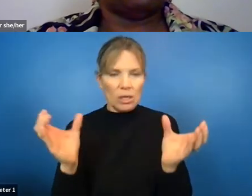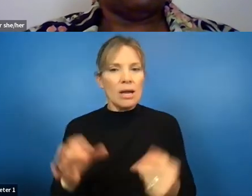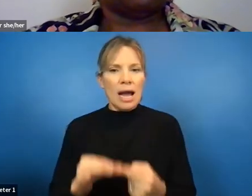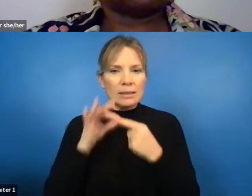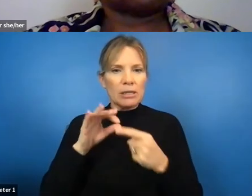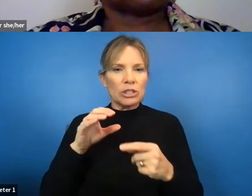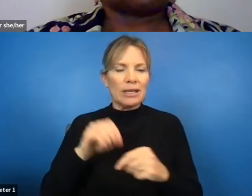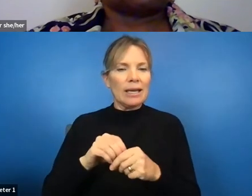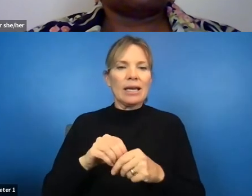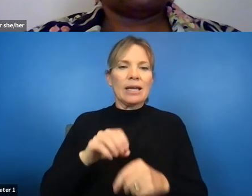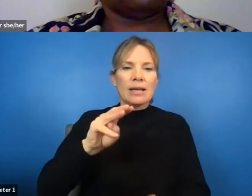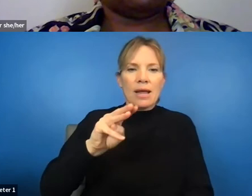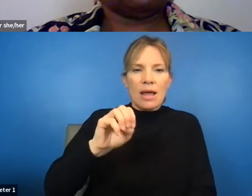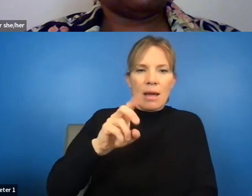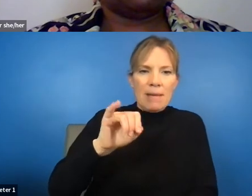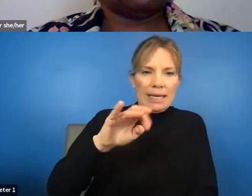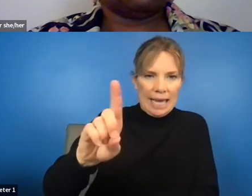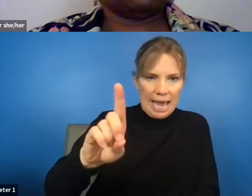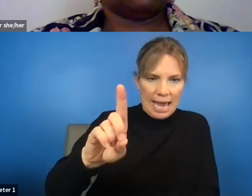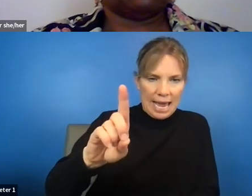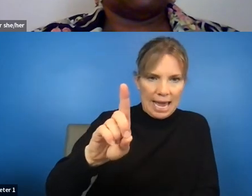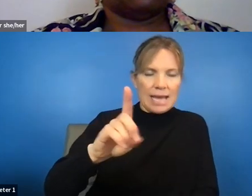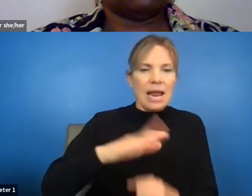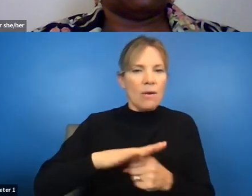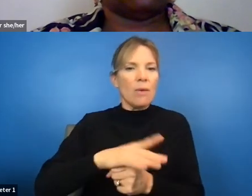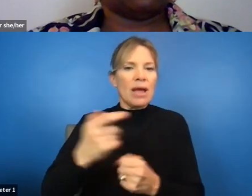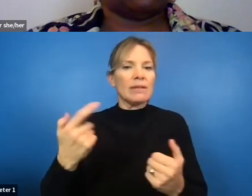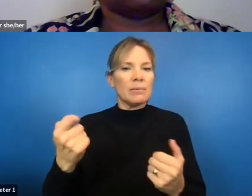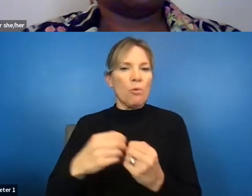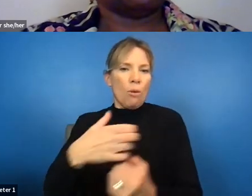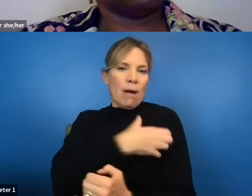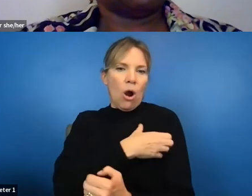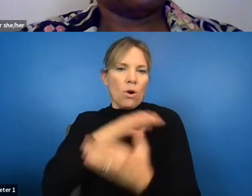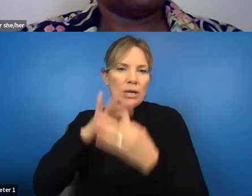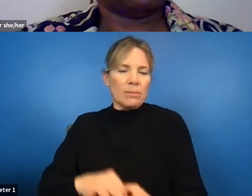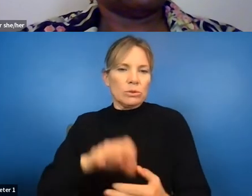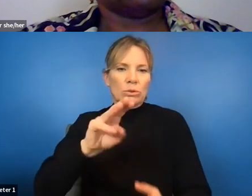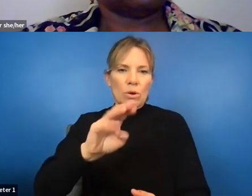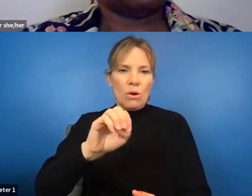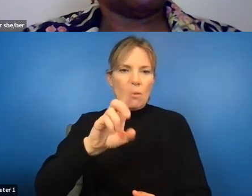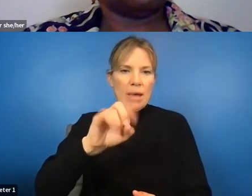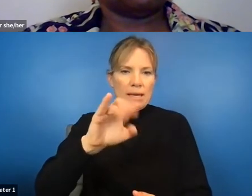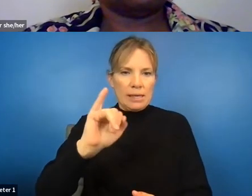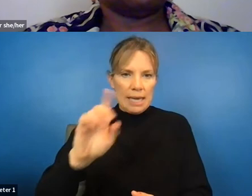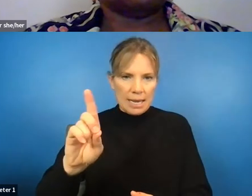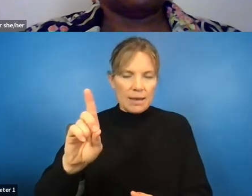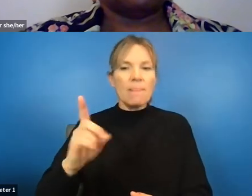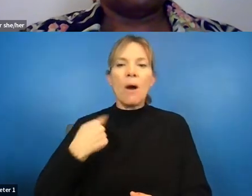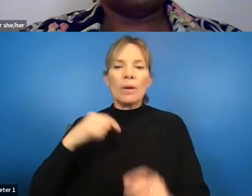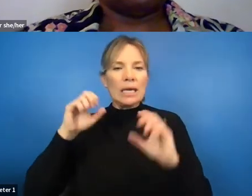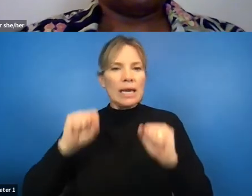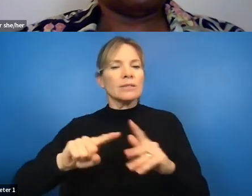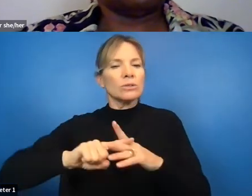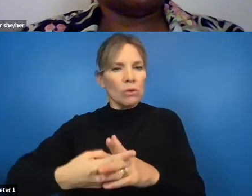in areas of Medicaid, because we have a little bit more power when it comes to Medicaid, that we're able to